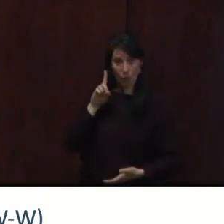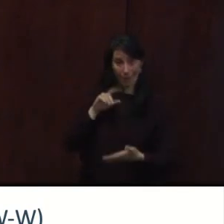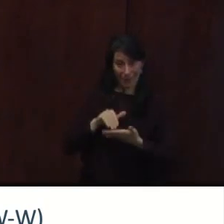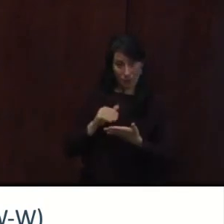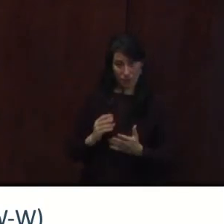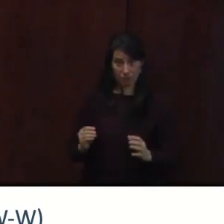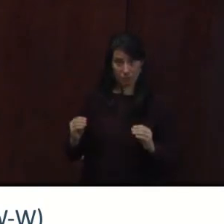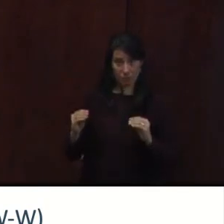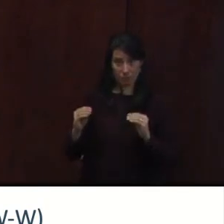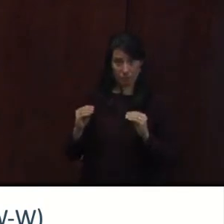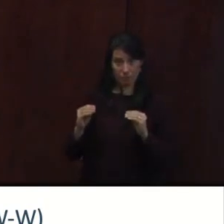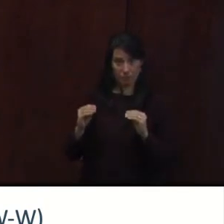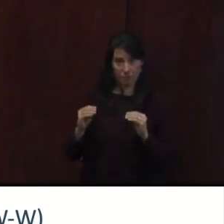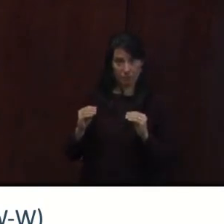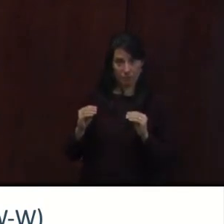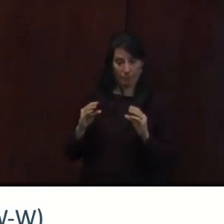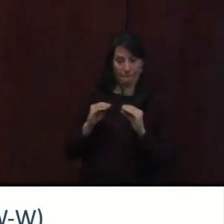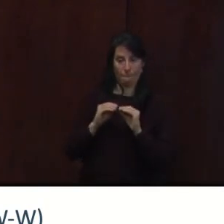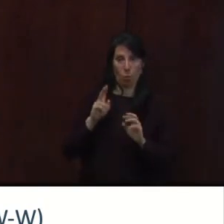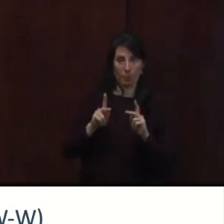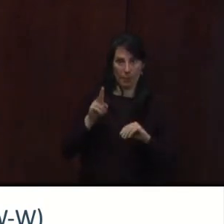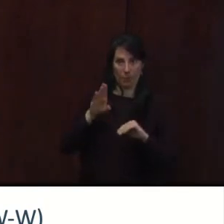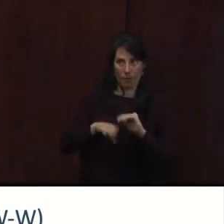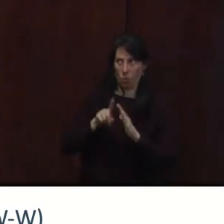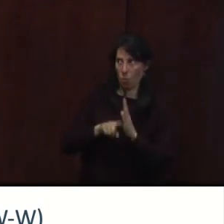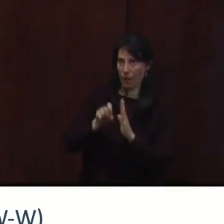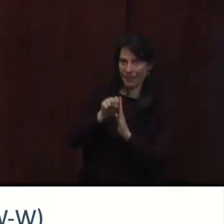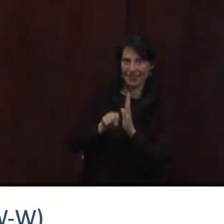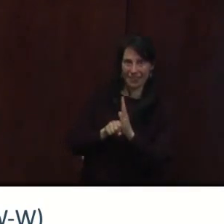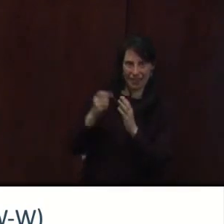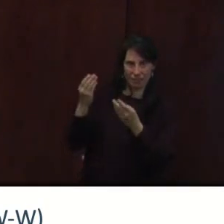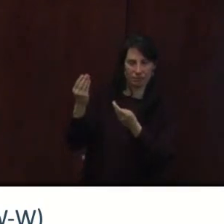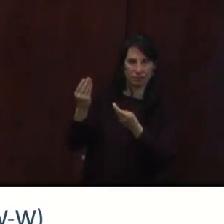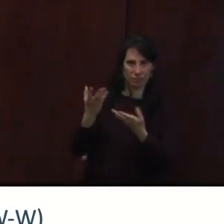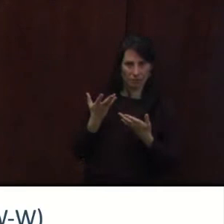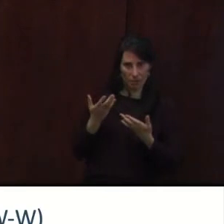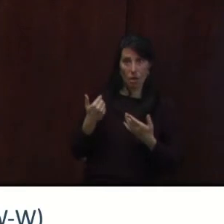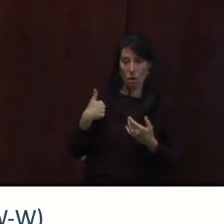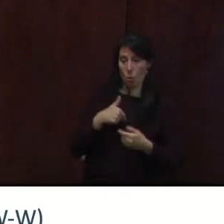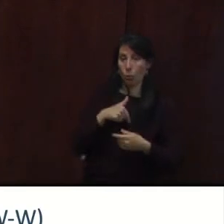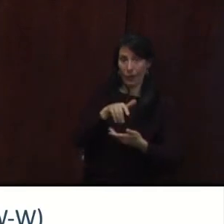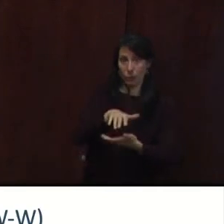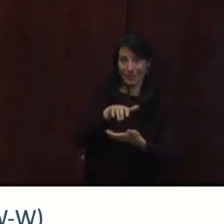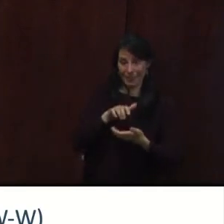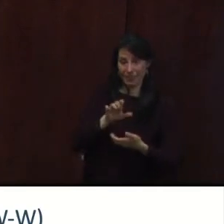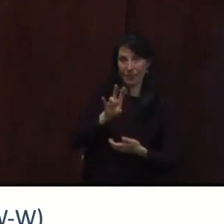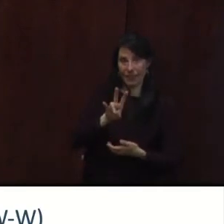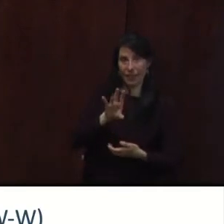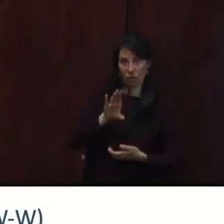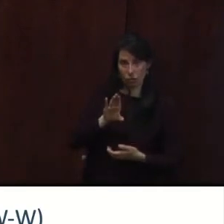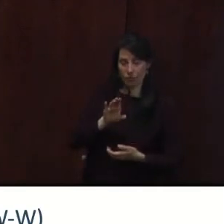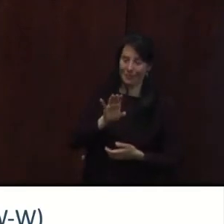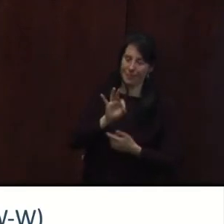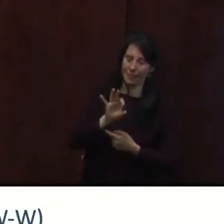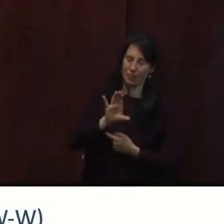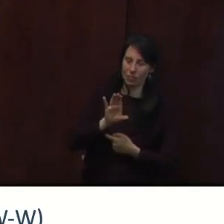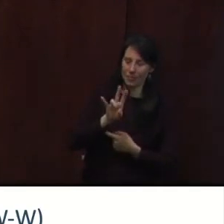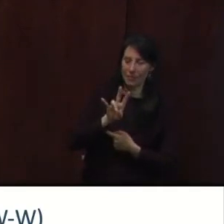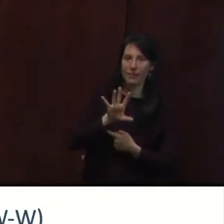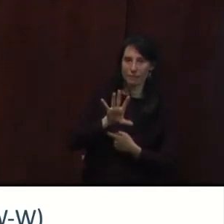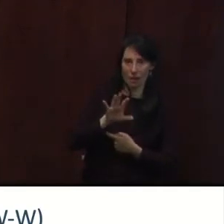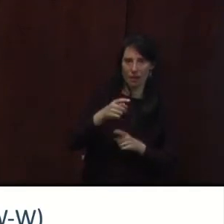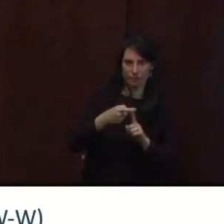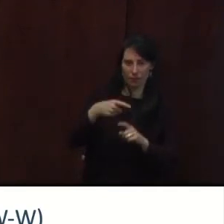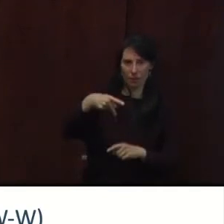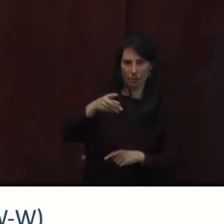is our standard allotment from the state. Our standard allotment from the state is only 975 of Pfizer. We're getting that 500